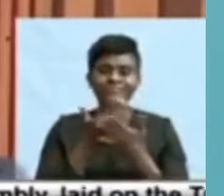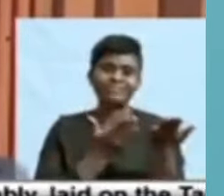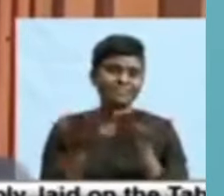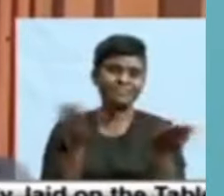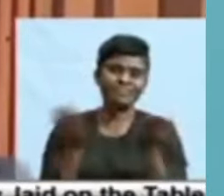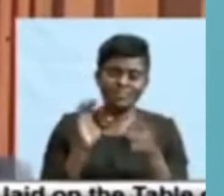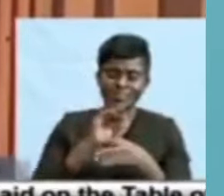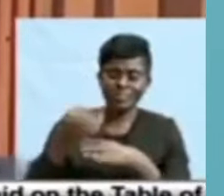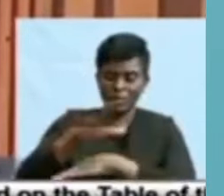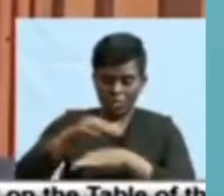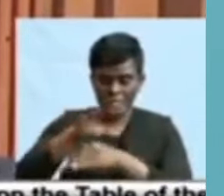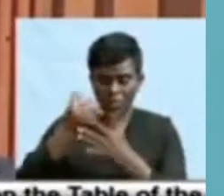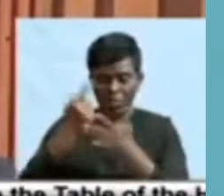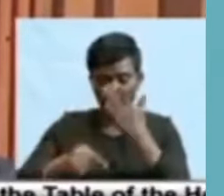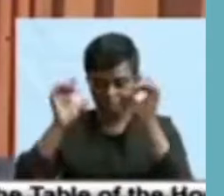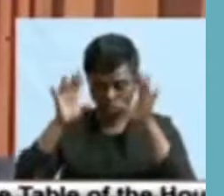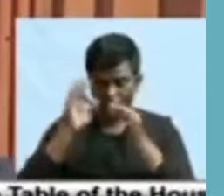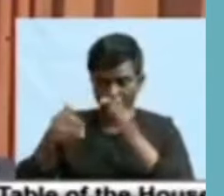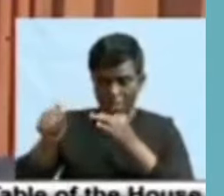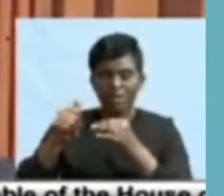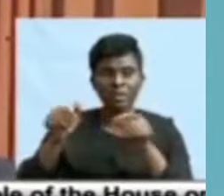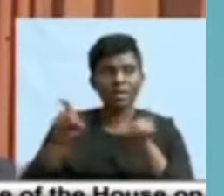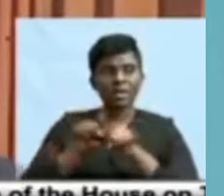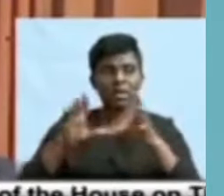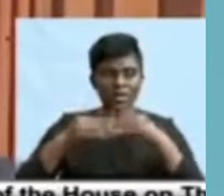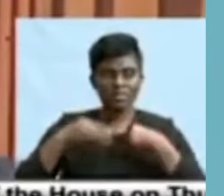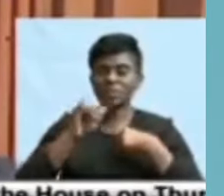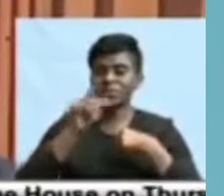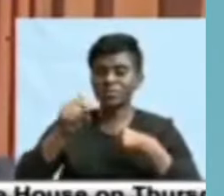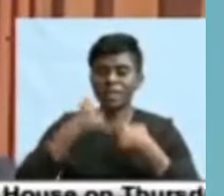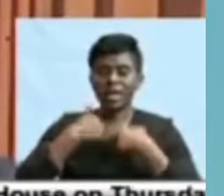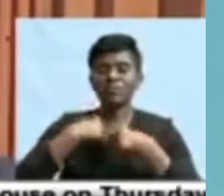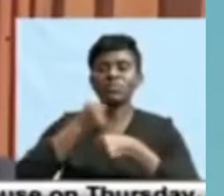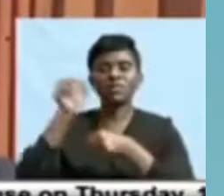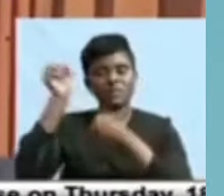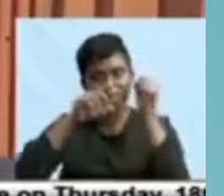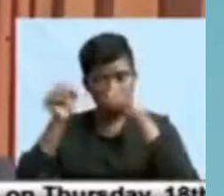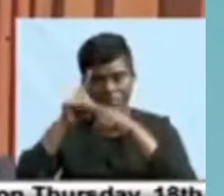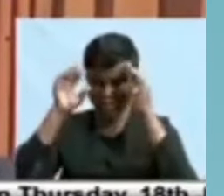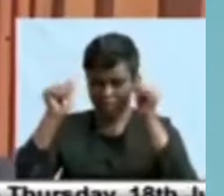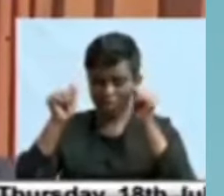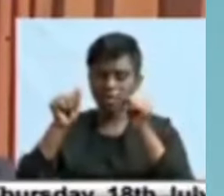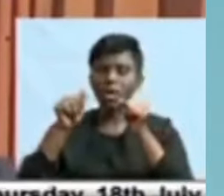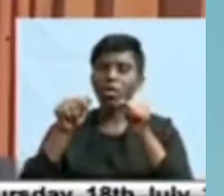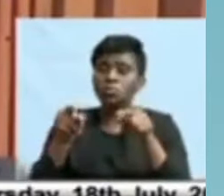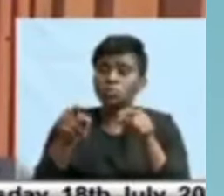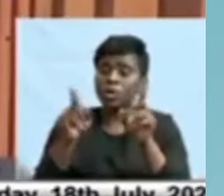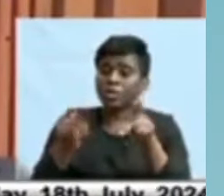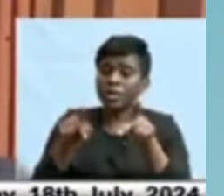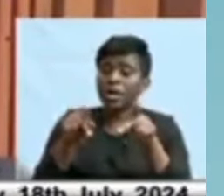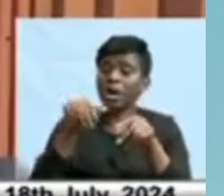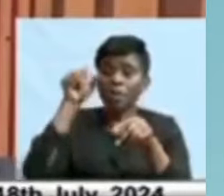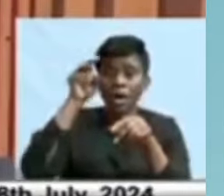good, or harm rather, if they concede that they've let down the president on agriculture,